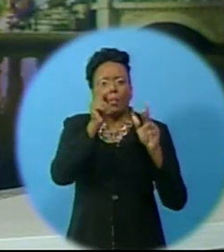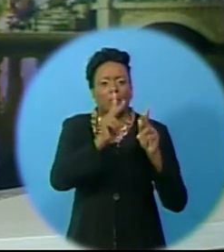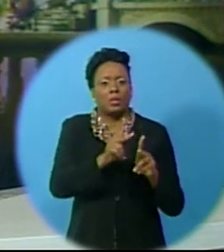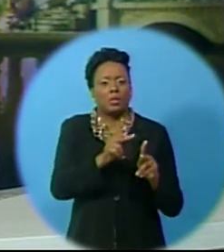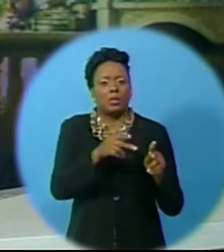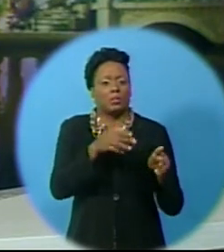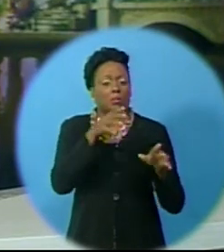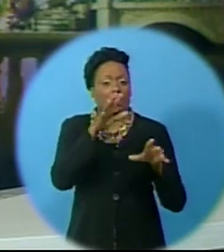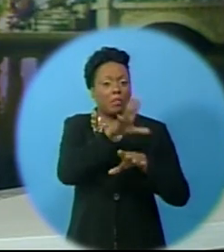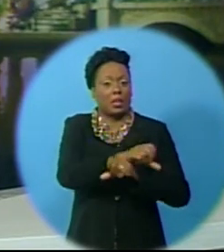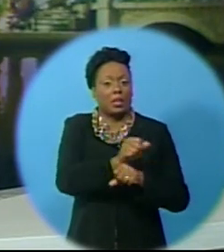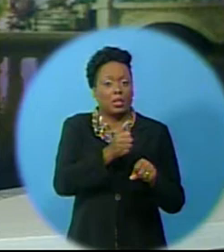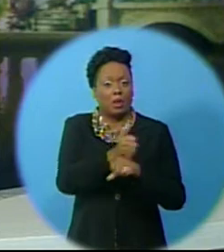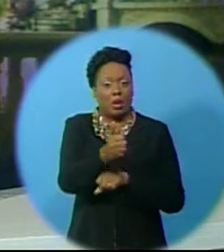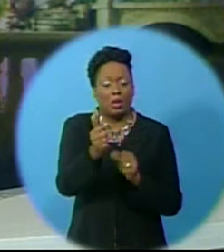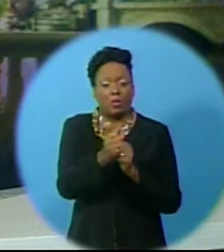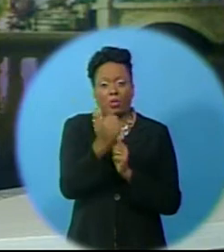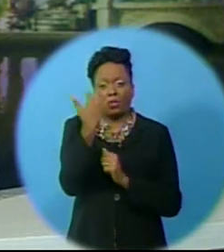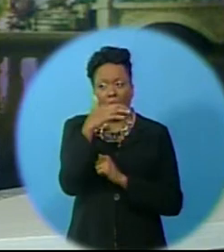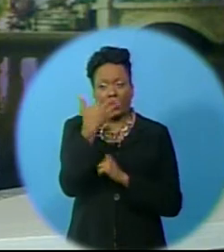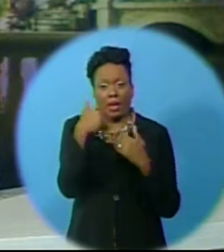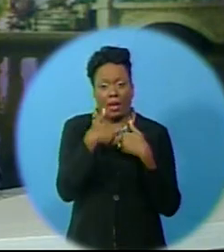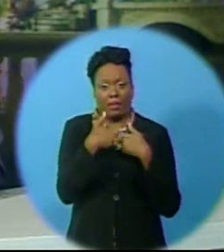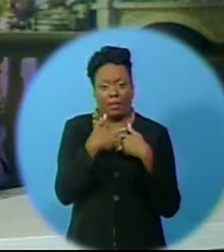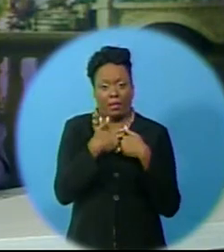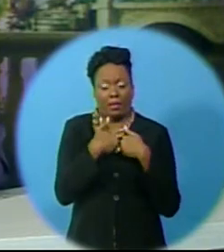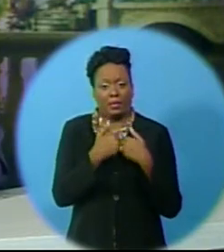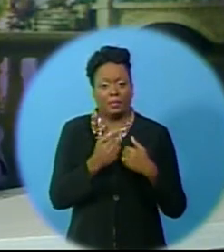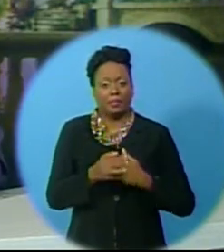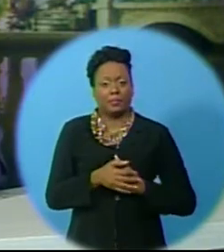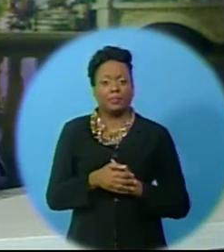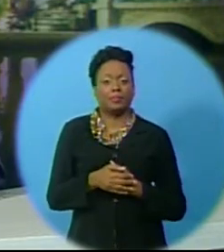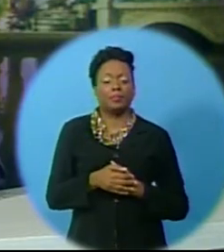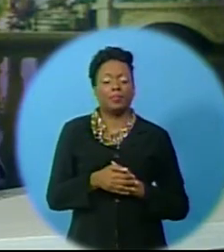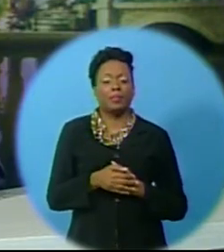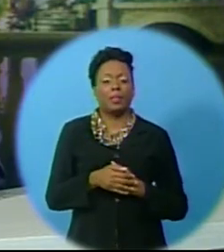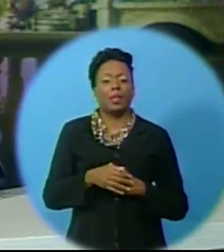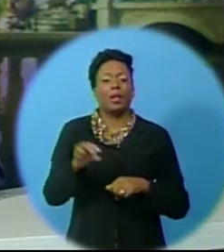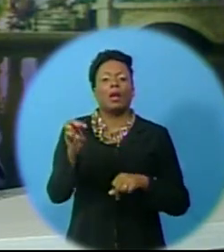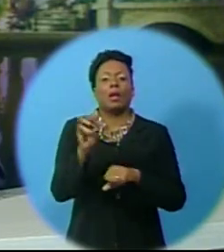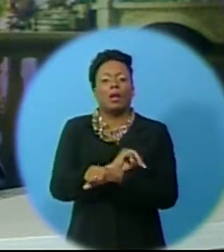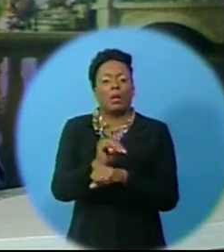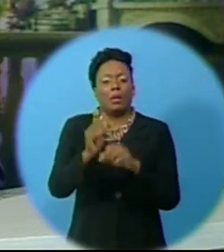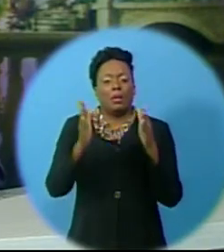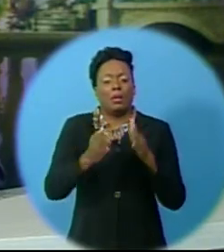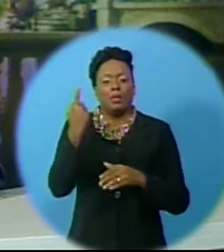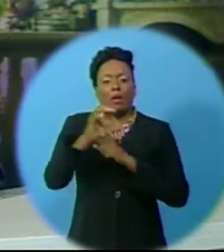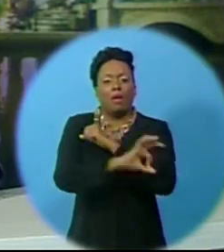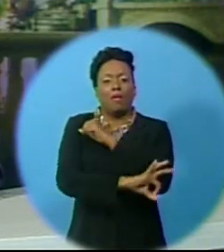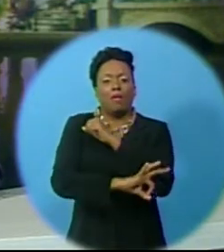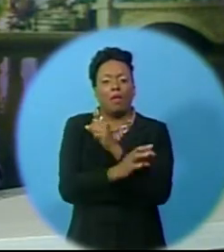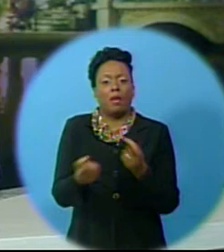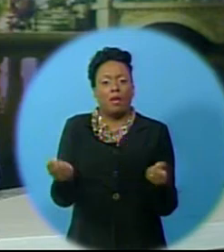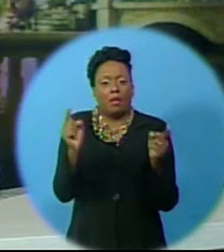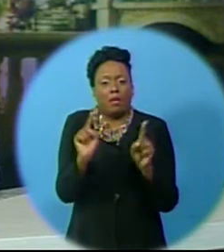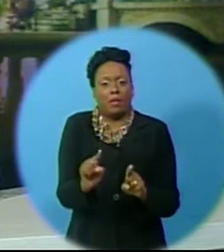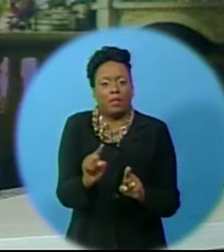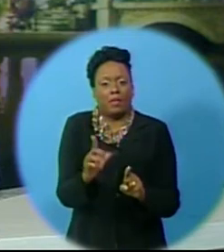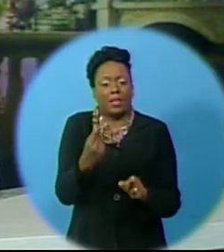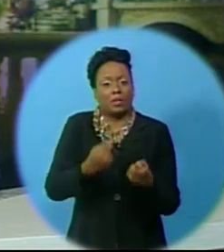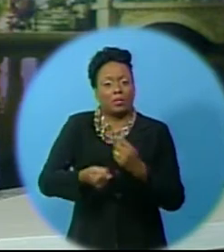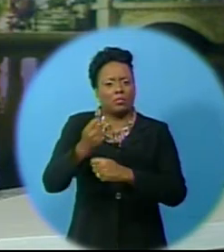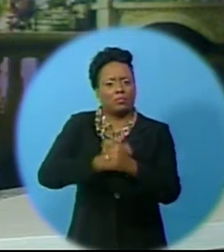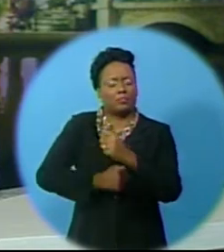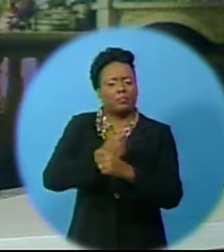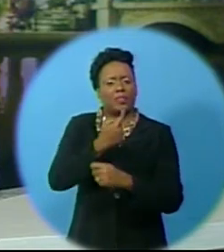charged with drug-related offences. Minister of Foreign Affairs and Foreign Trade, Senator Maxine McLean, has